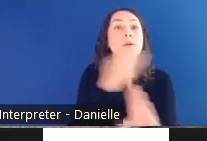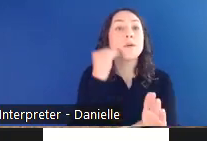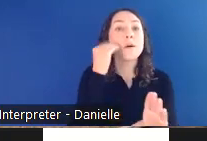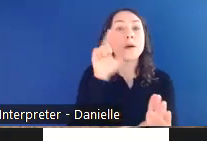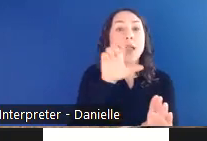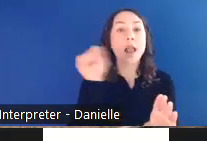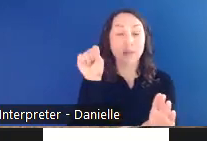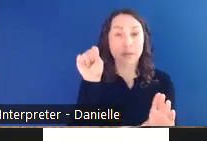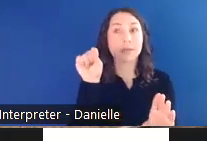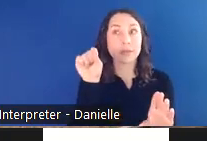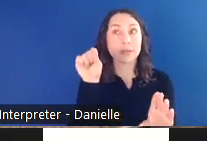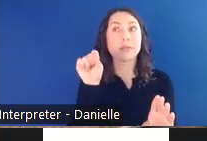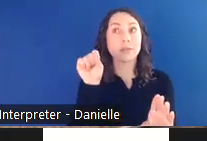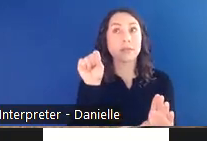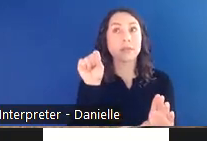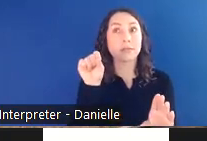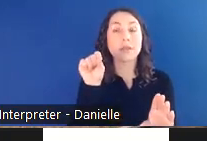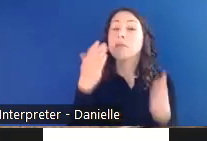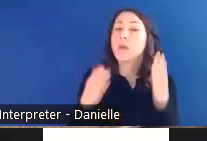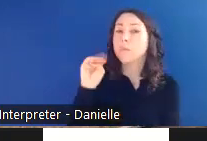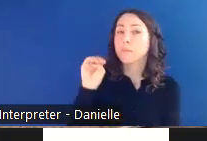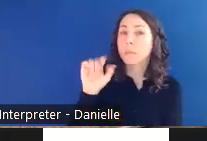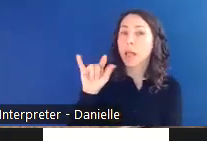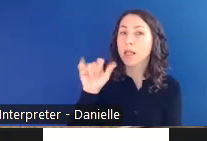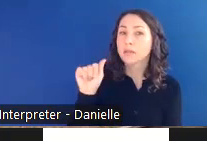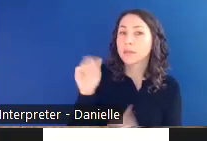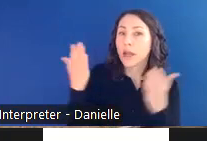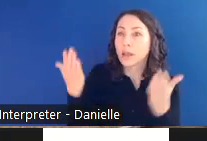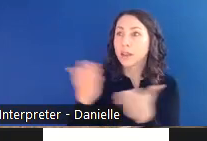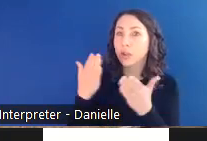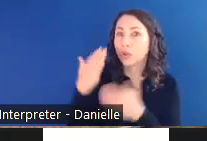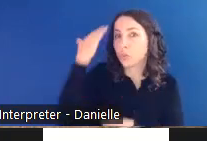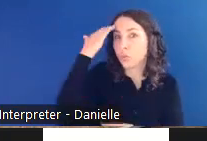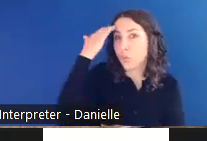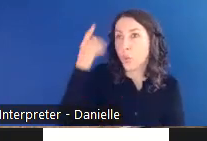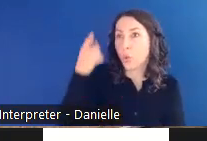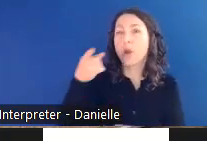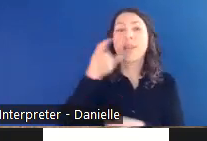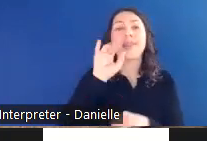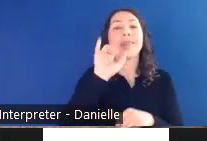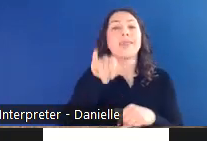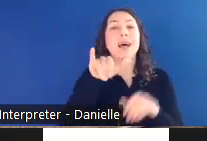I'm wondering if Melissa Thadi is on. I might know off the top of your head whether or not our One Home system